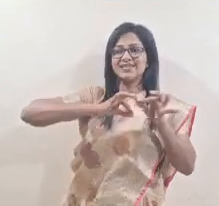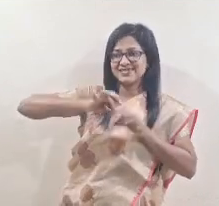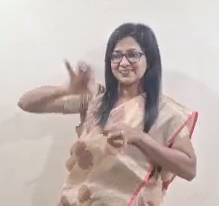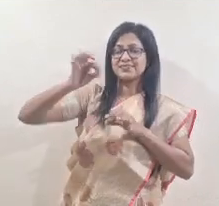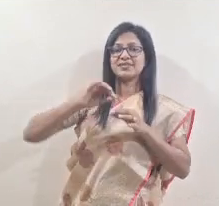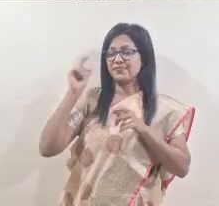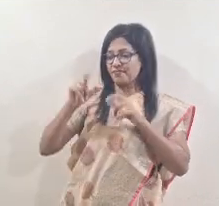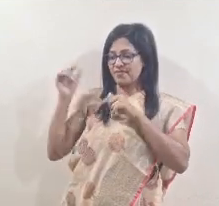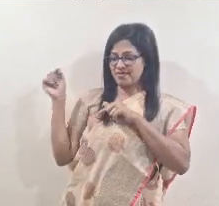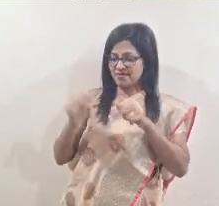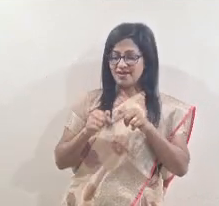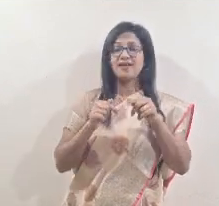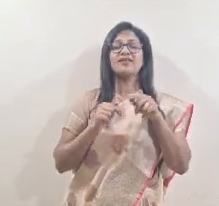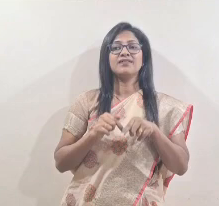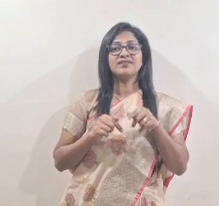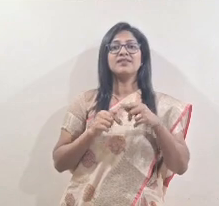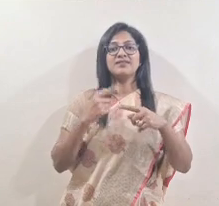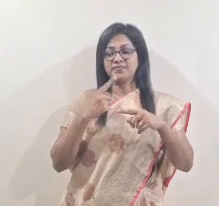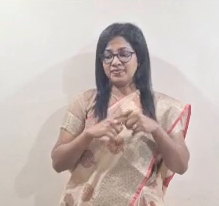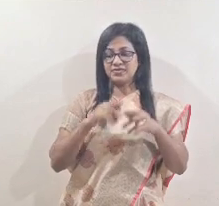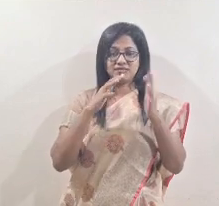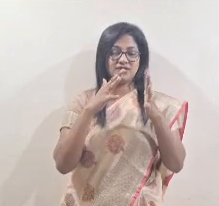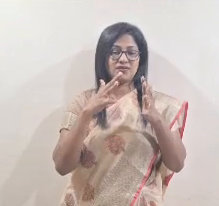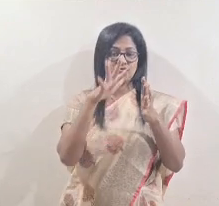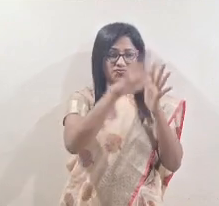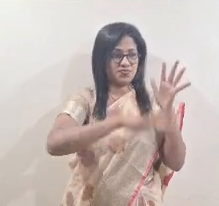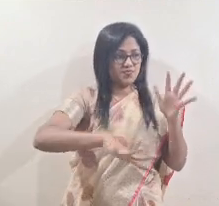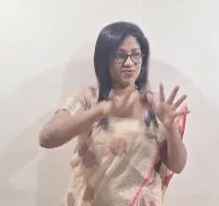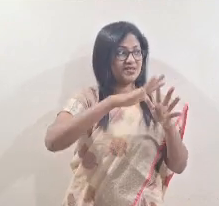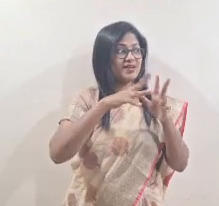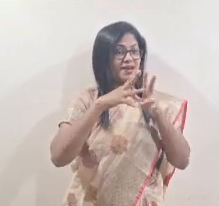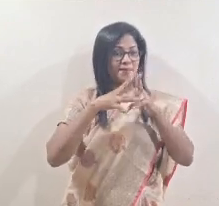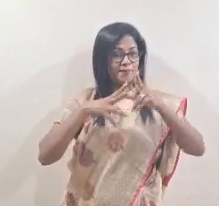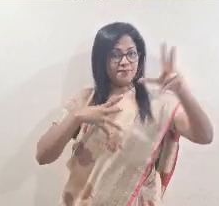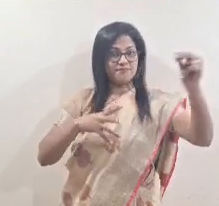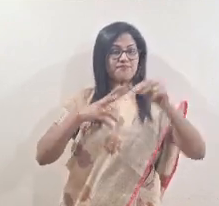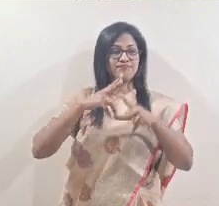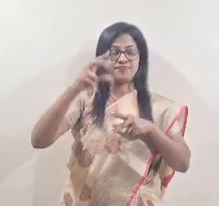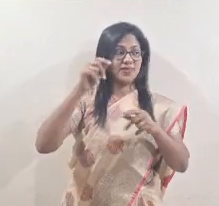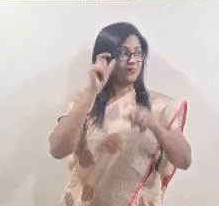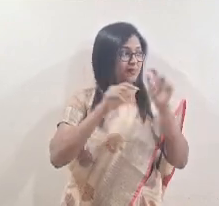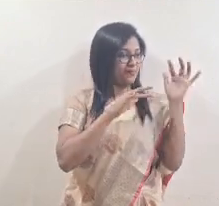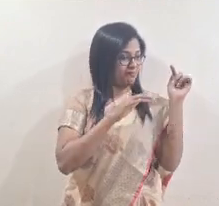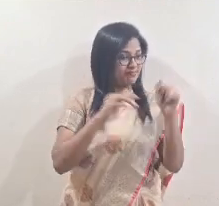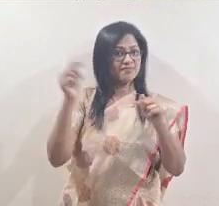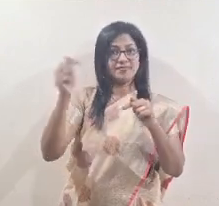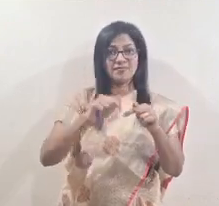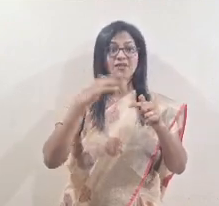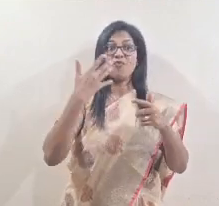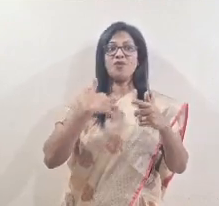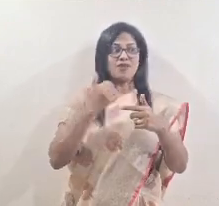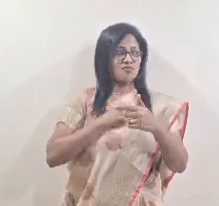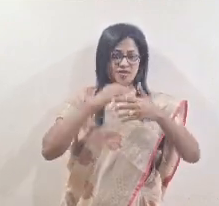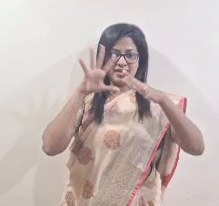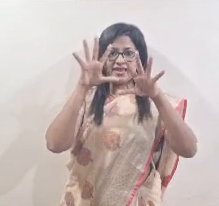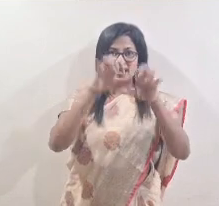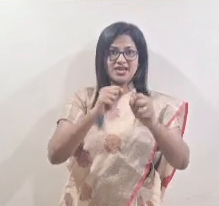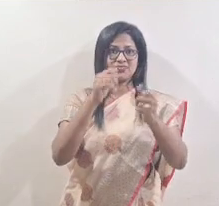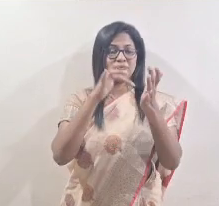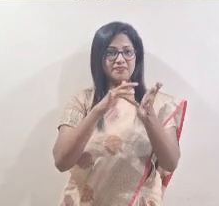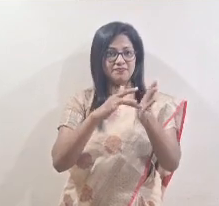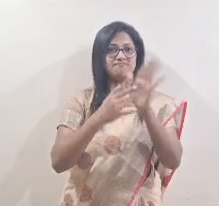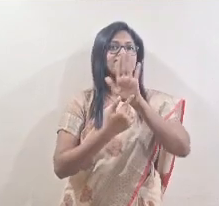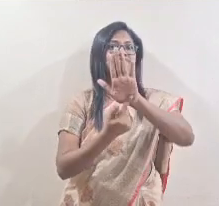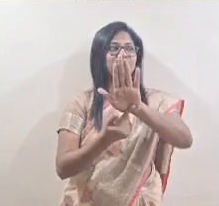were coming, and I have taken the wards of this maximum distance from which people were coming in order to define my catchment area. Then